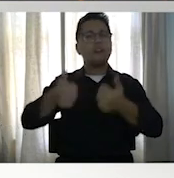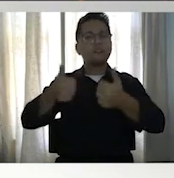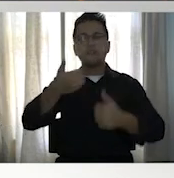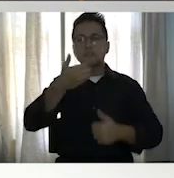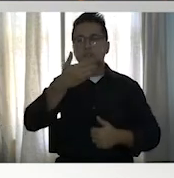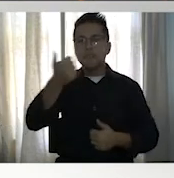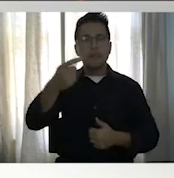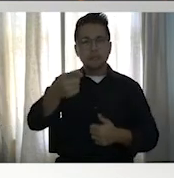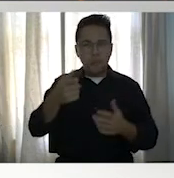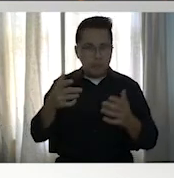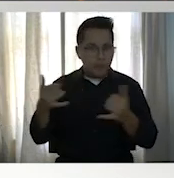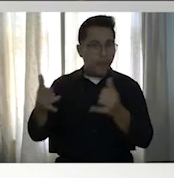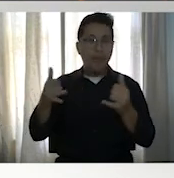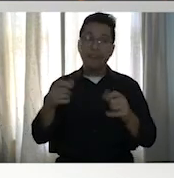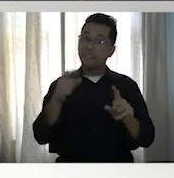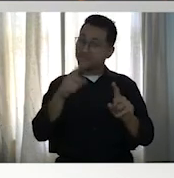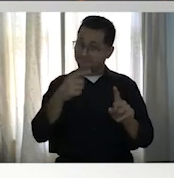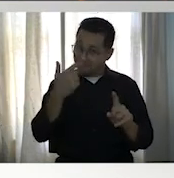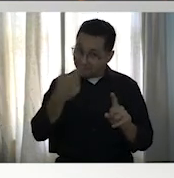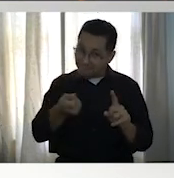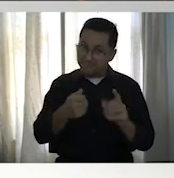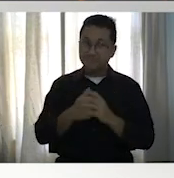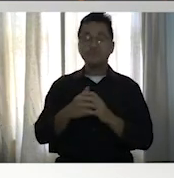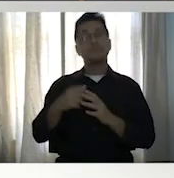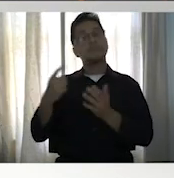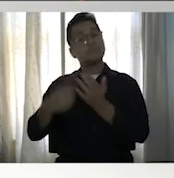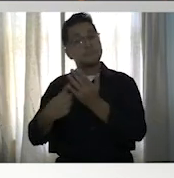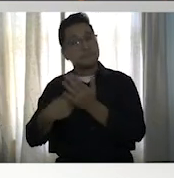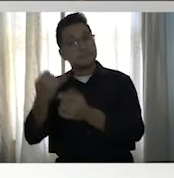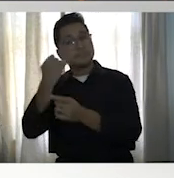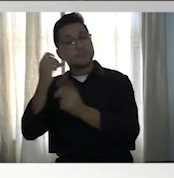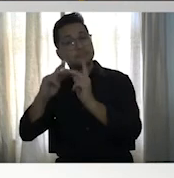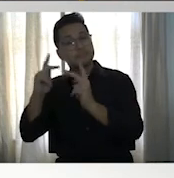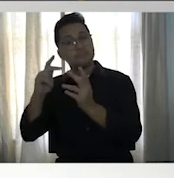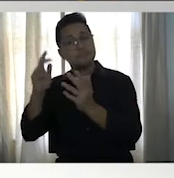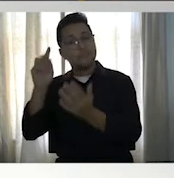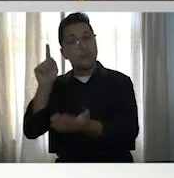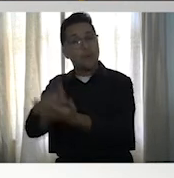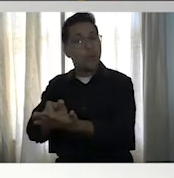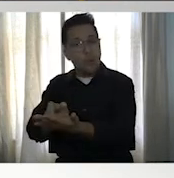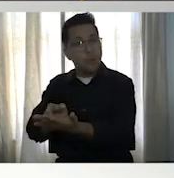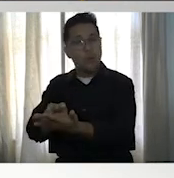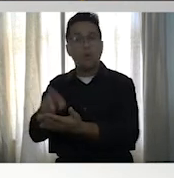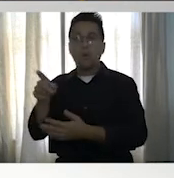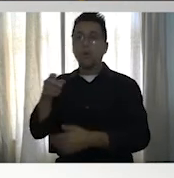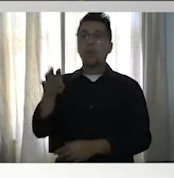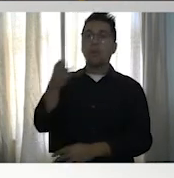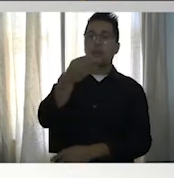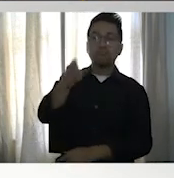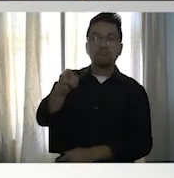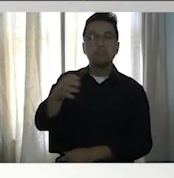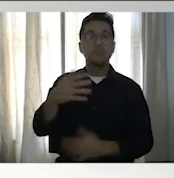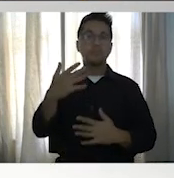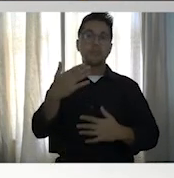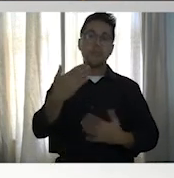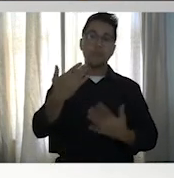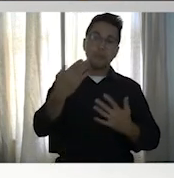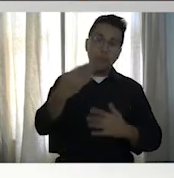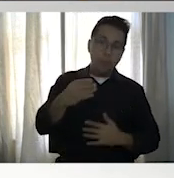is very interesting. And sometimes when people lose, they go into the blue zone or the red zone